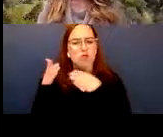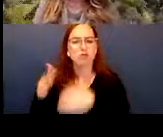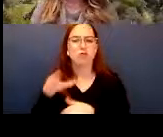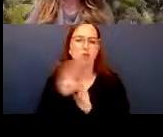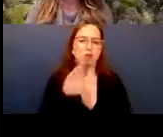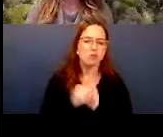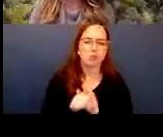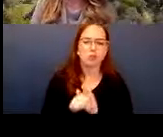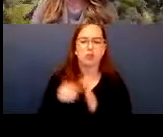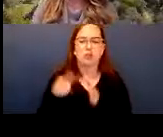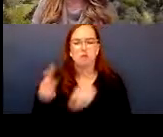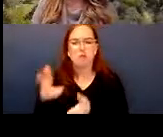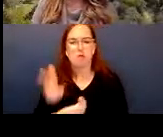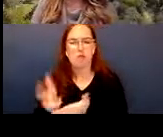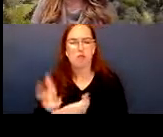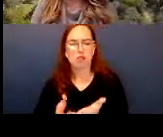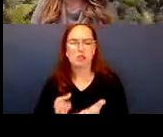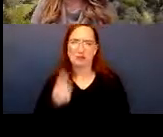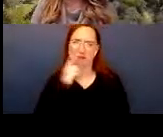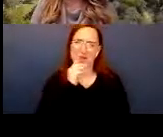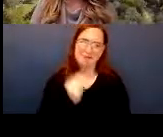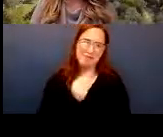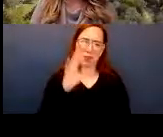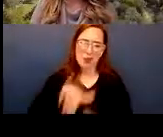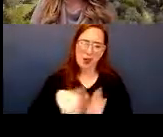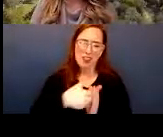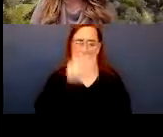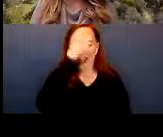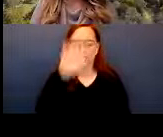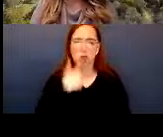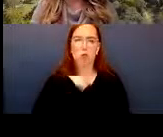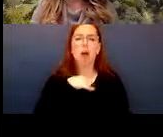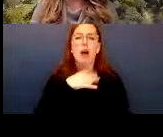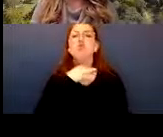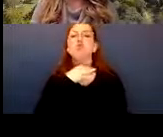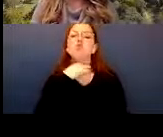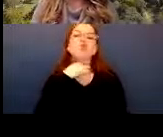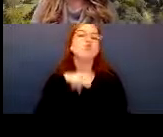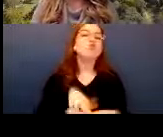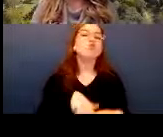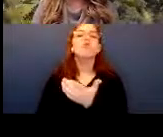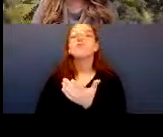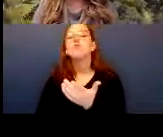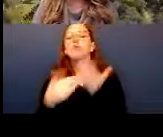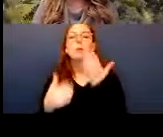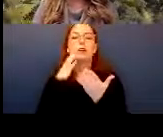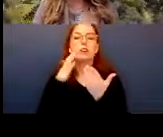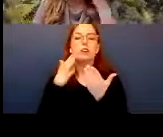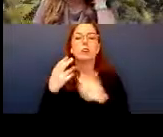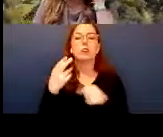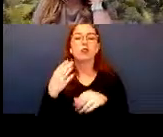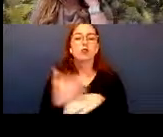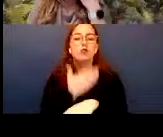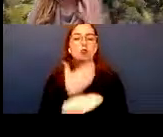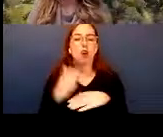And with any of these concepts, we're exploring the idea about shared use parking garages